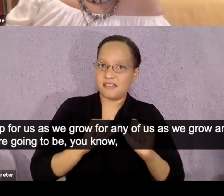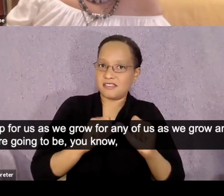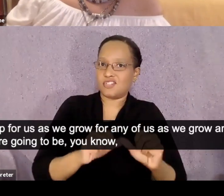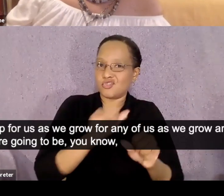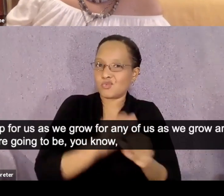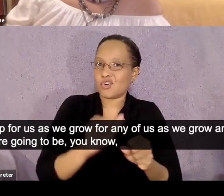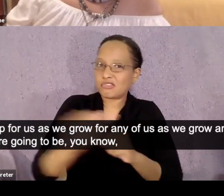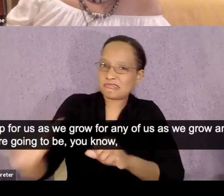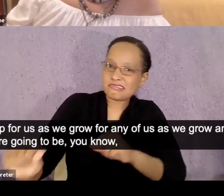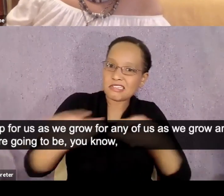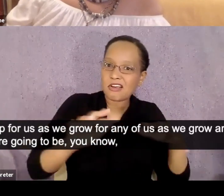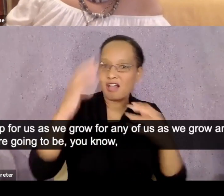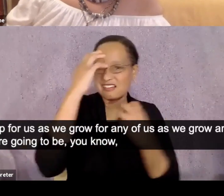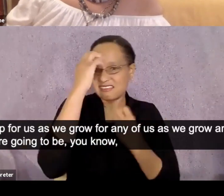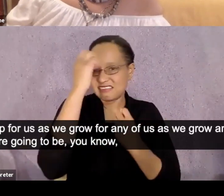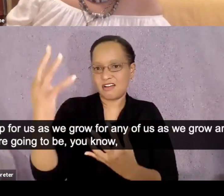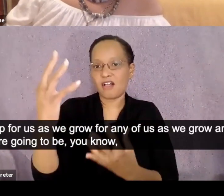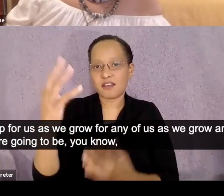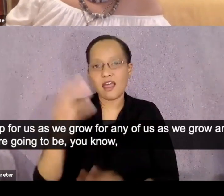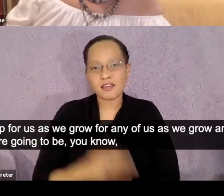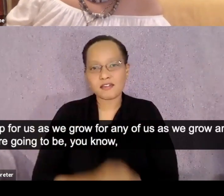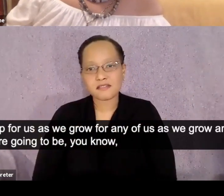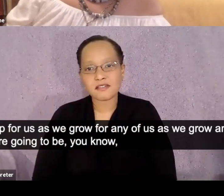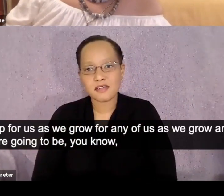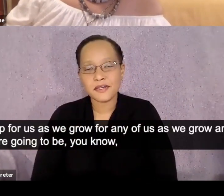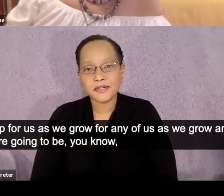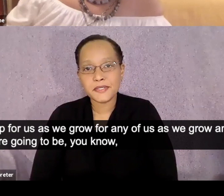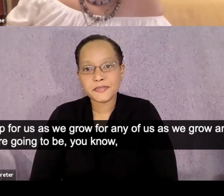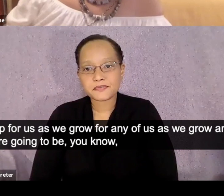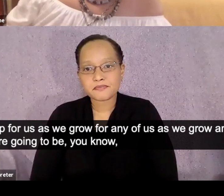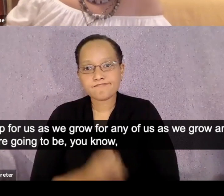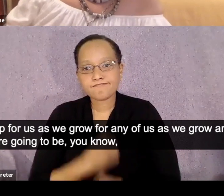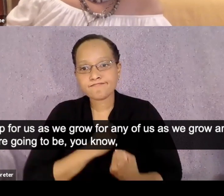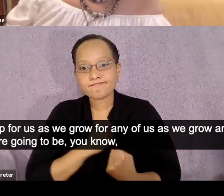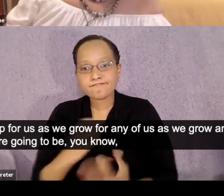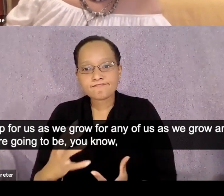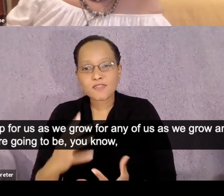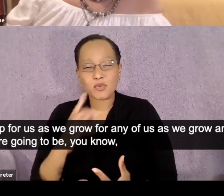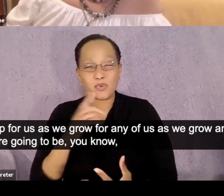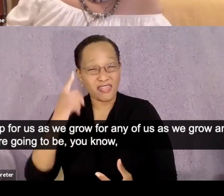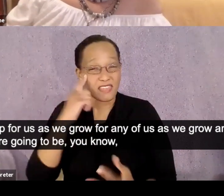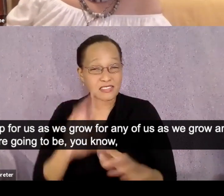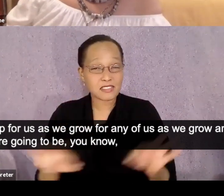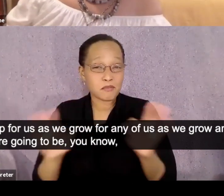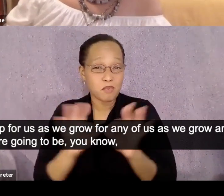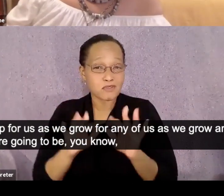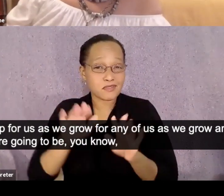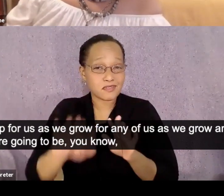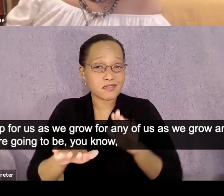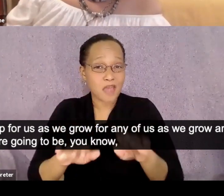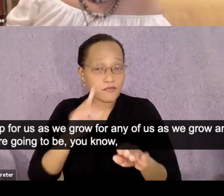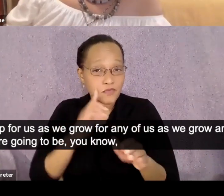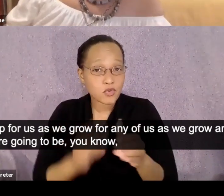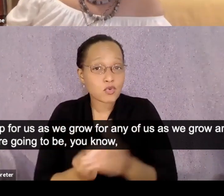think that's really like a key step for us as we grow, for any of us as